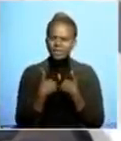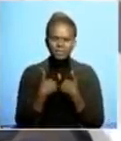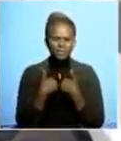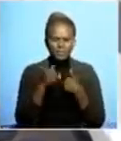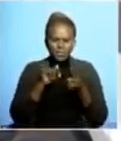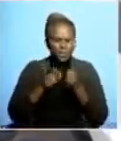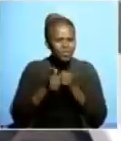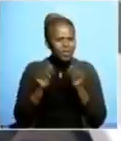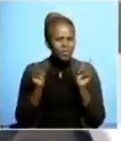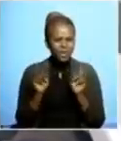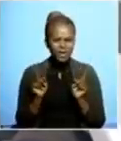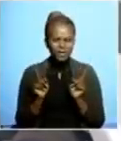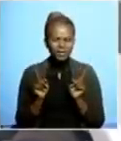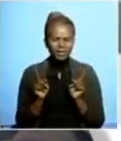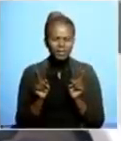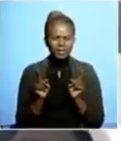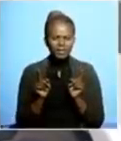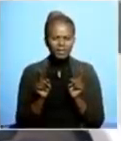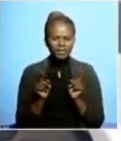here?